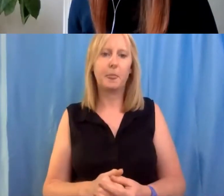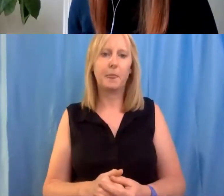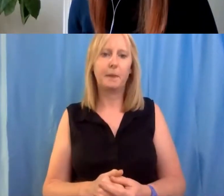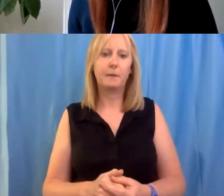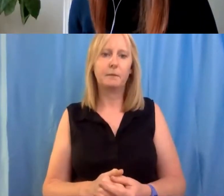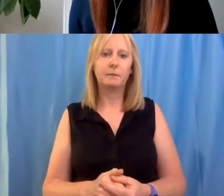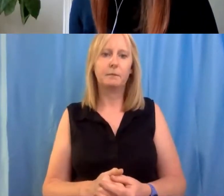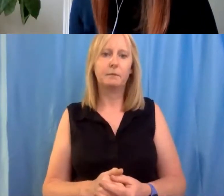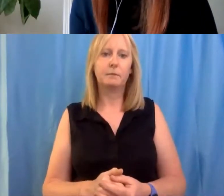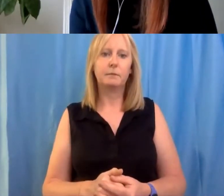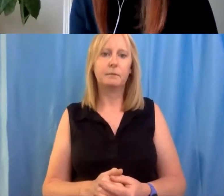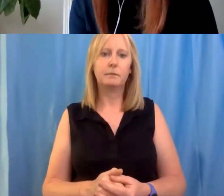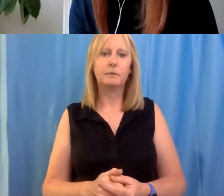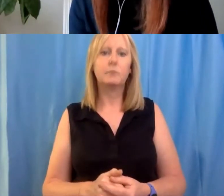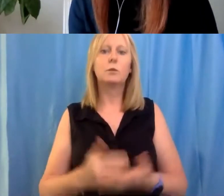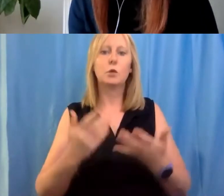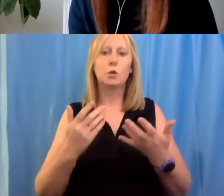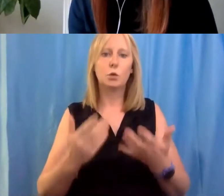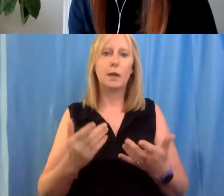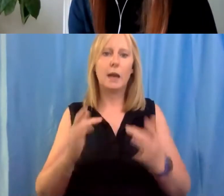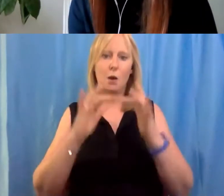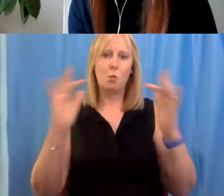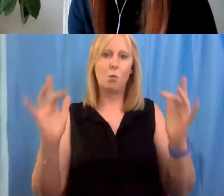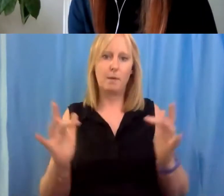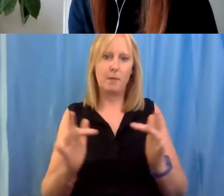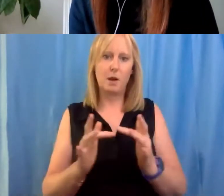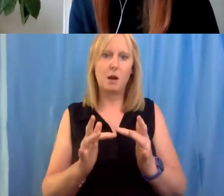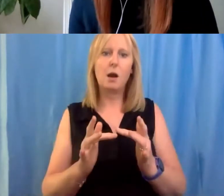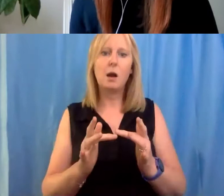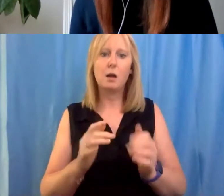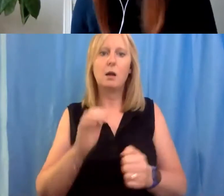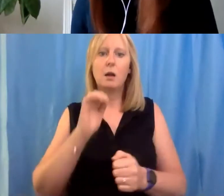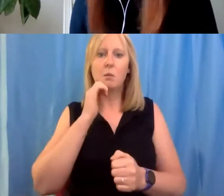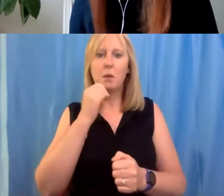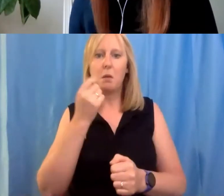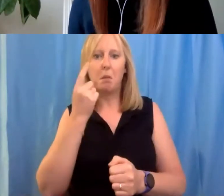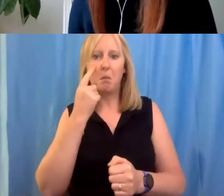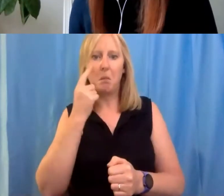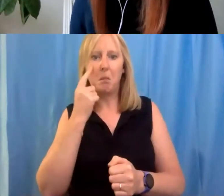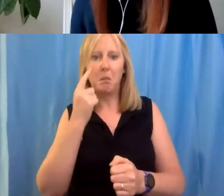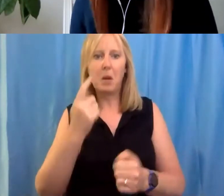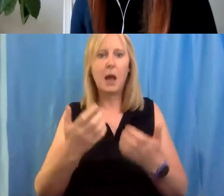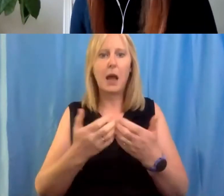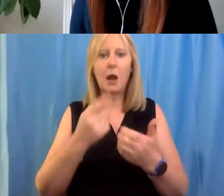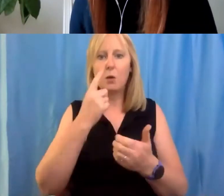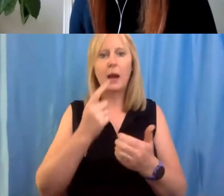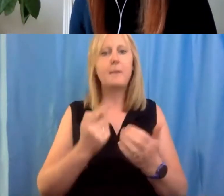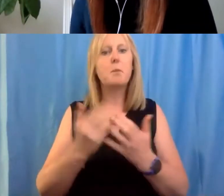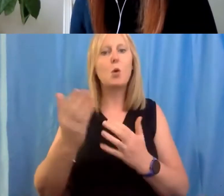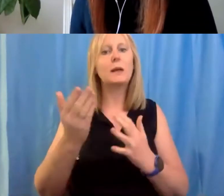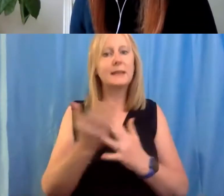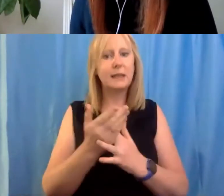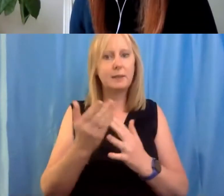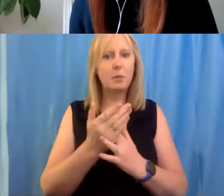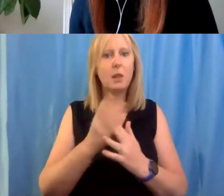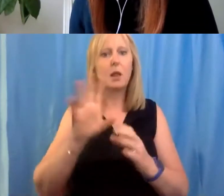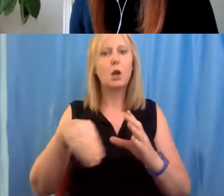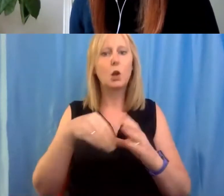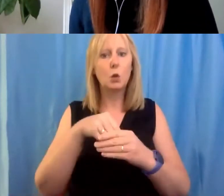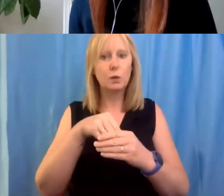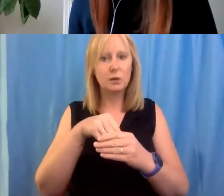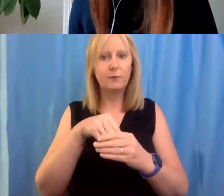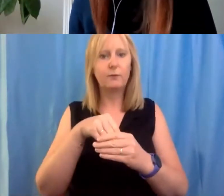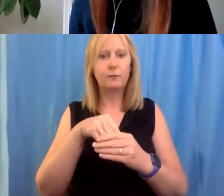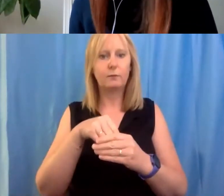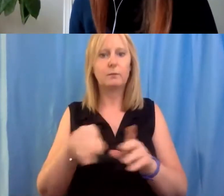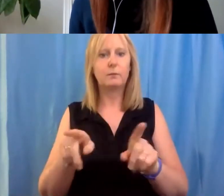So today's webinar will focus on what measures can be introduced to make public appointments more accessible and inclusive. And